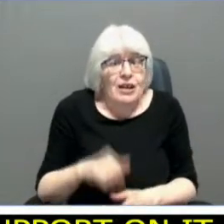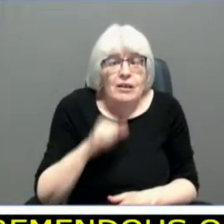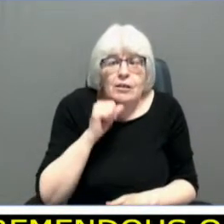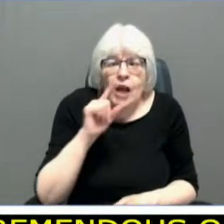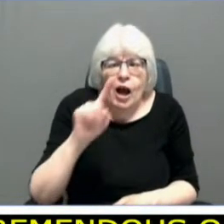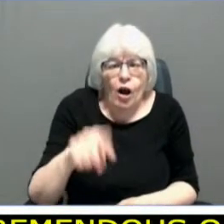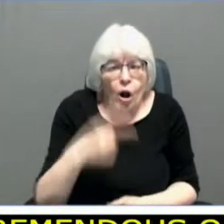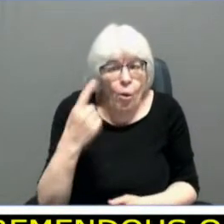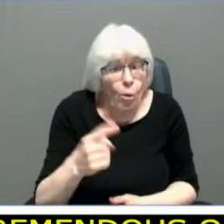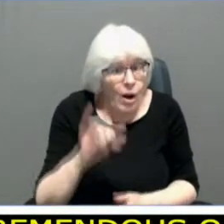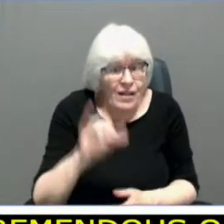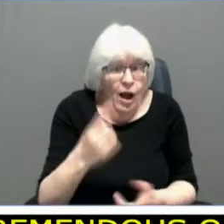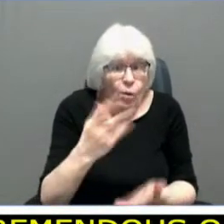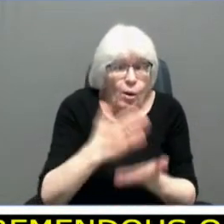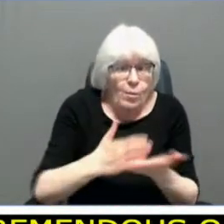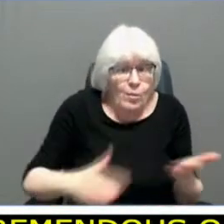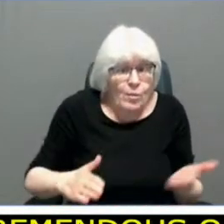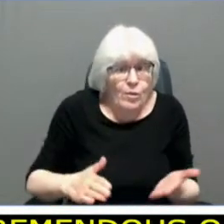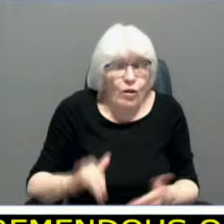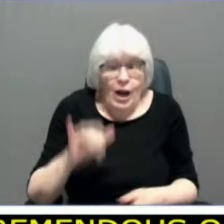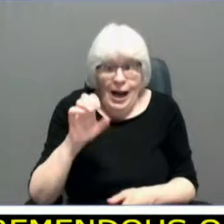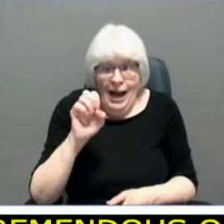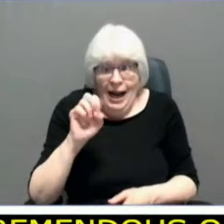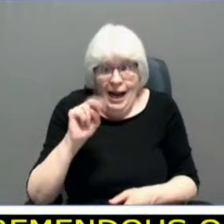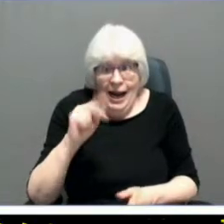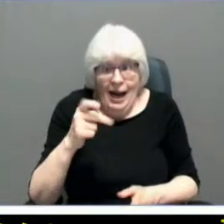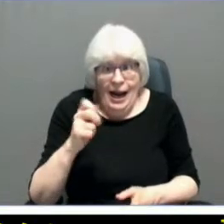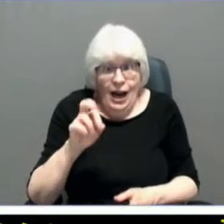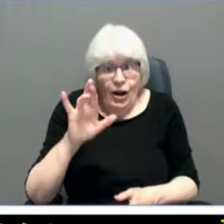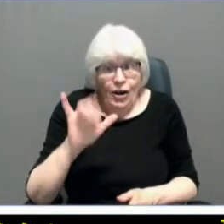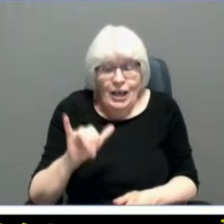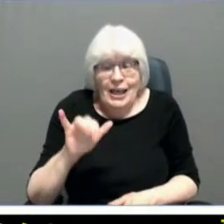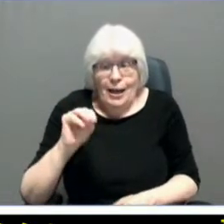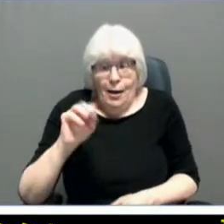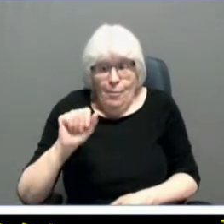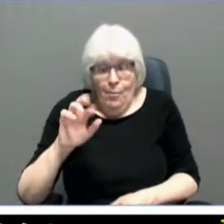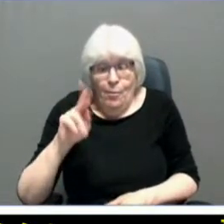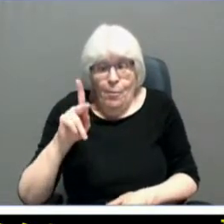energy markets well into the future, we do have to be open-minded about